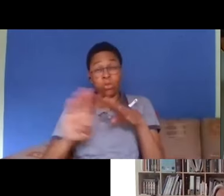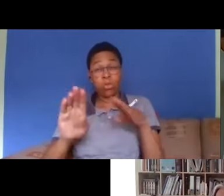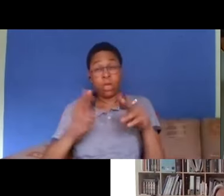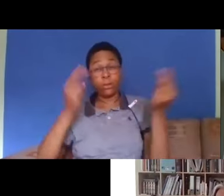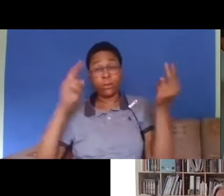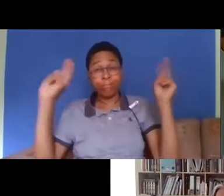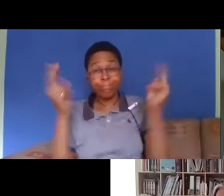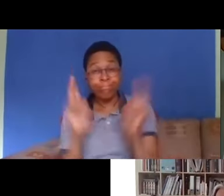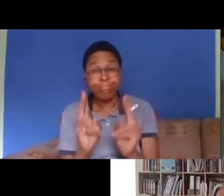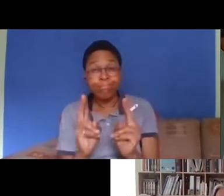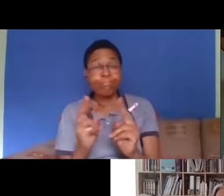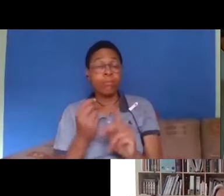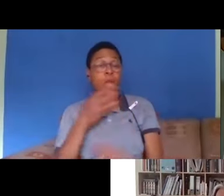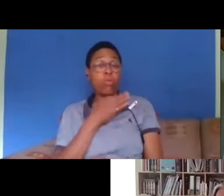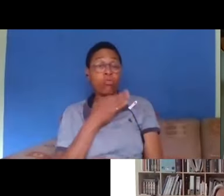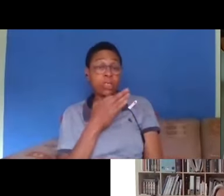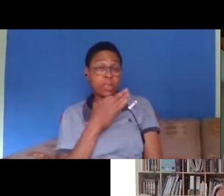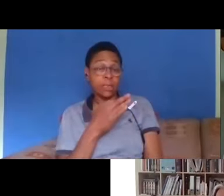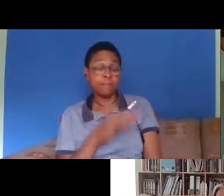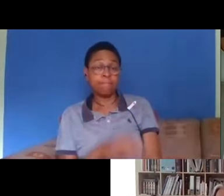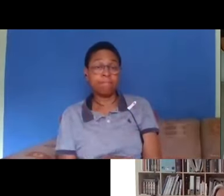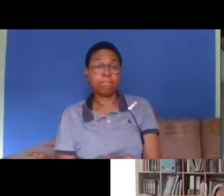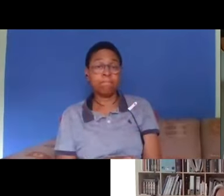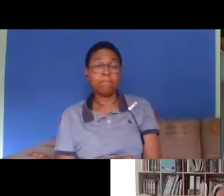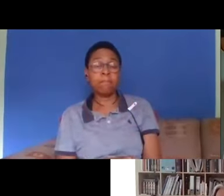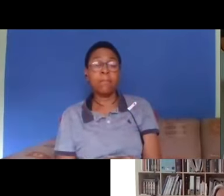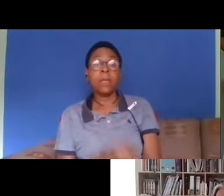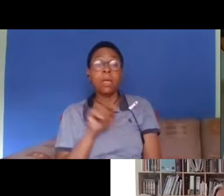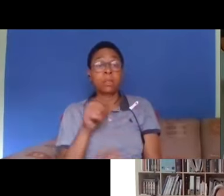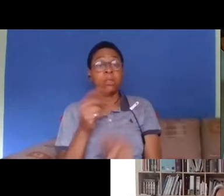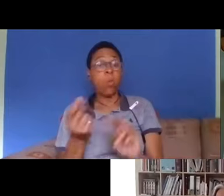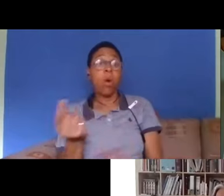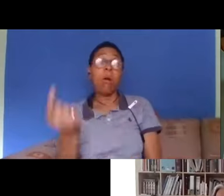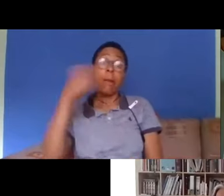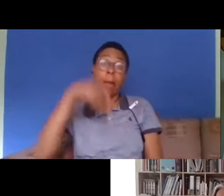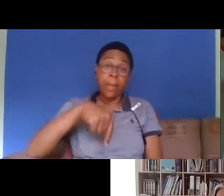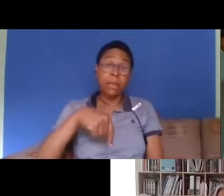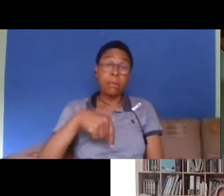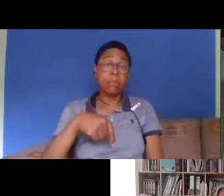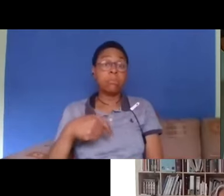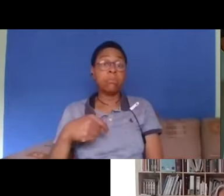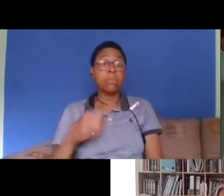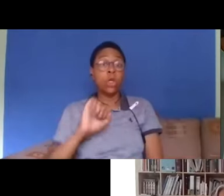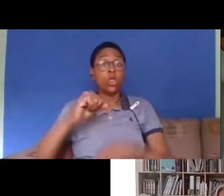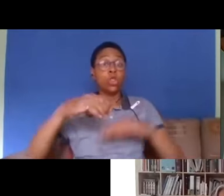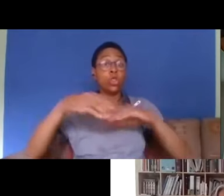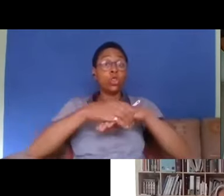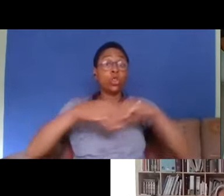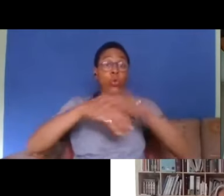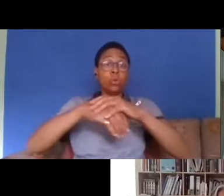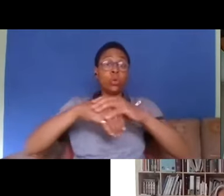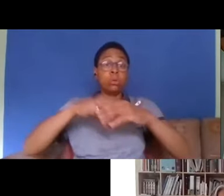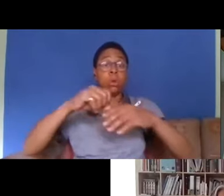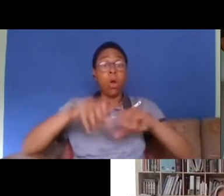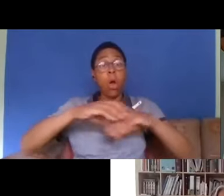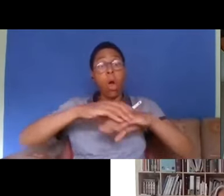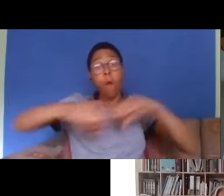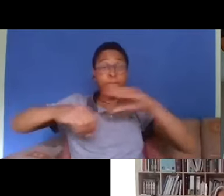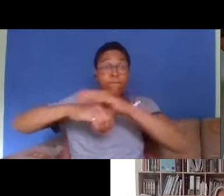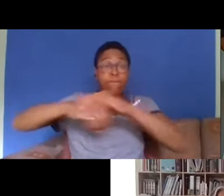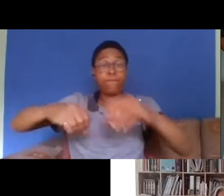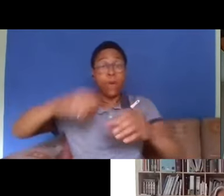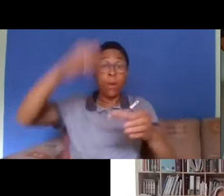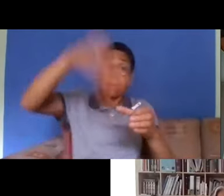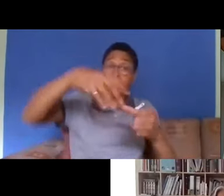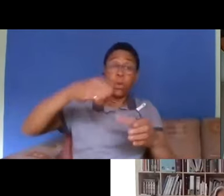the more you can, if you come in, take your shoes off, put them in a bag, rather, and then put them in the cubby hole or whatever it is. It's just